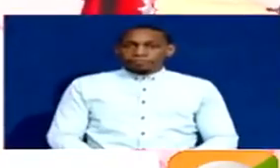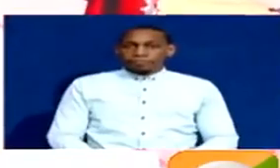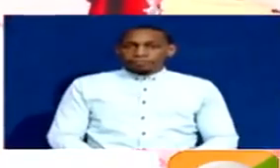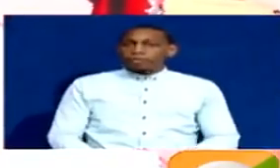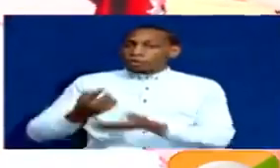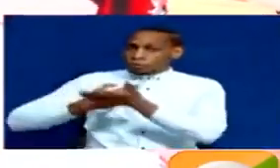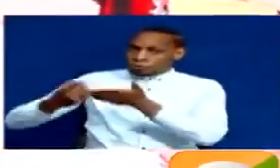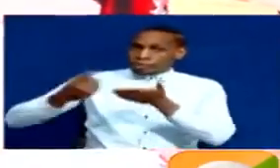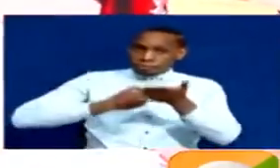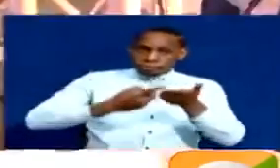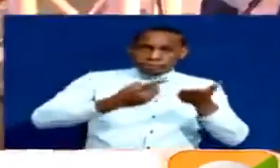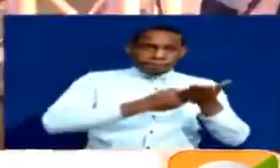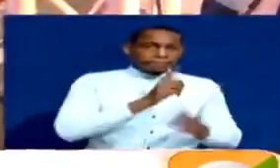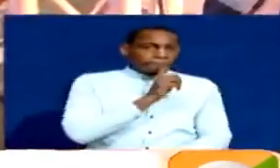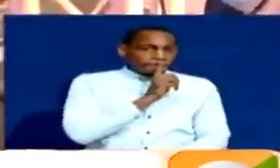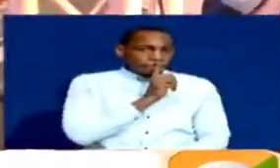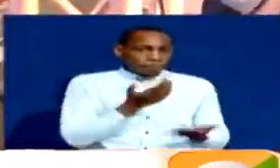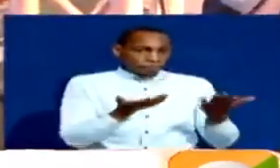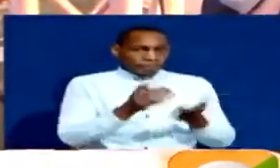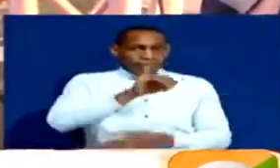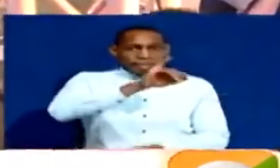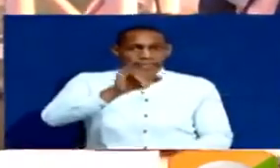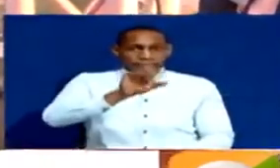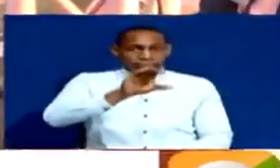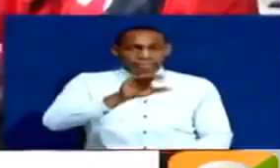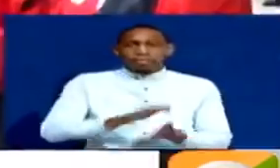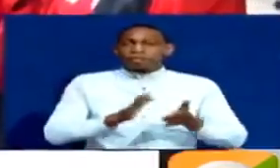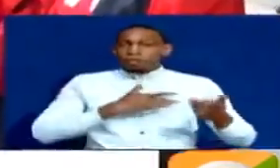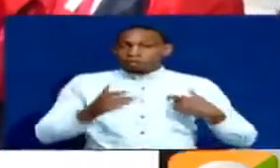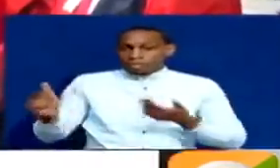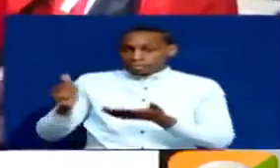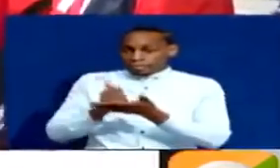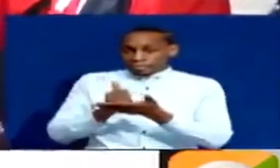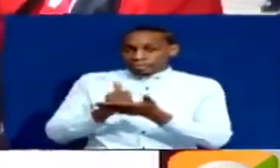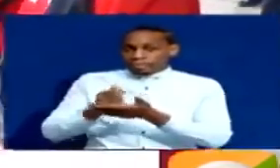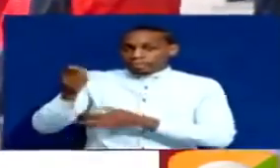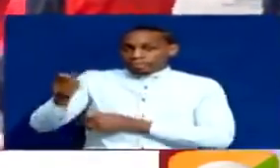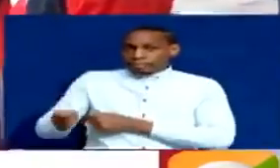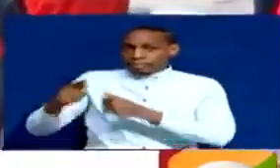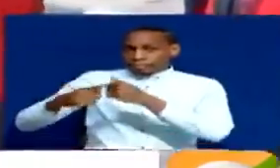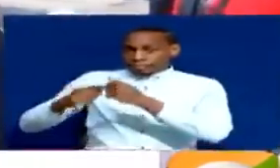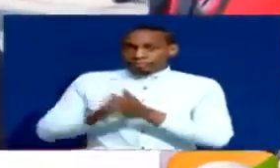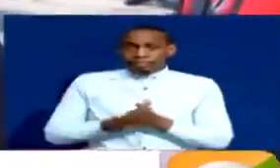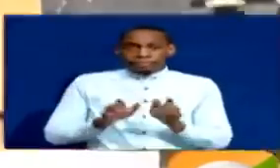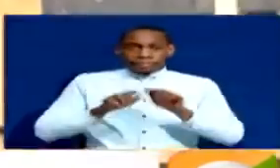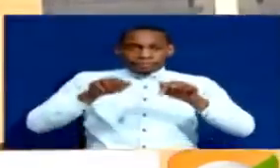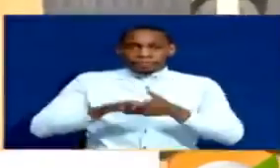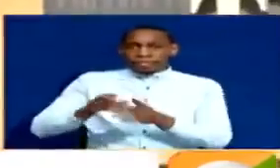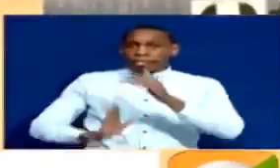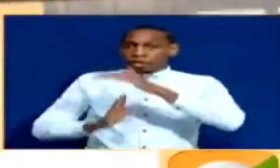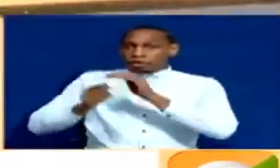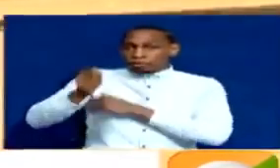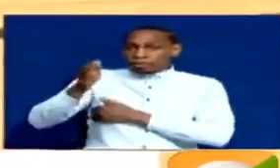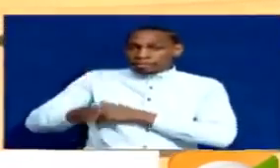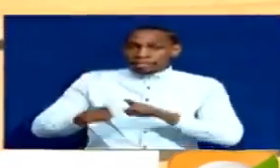It has been weeks of deafening silence from the Judicial Service Commission over the appointment row of the 6 judges. And today, Chief